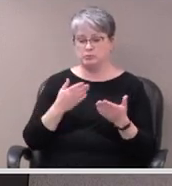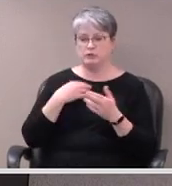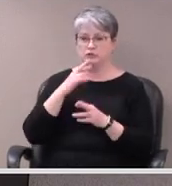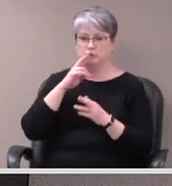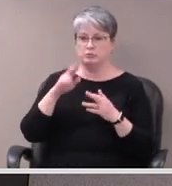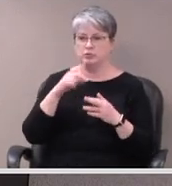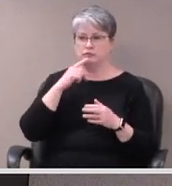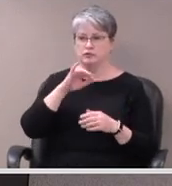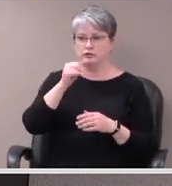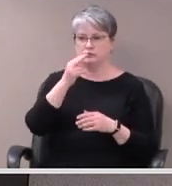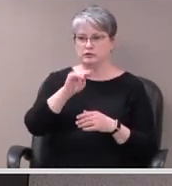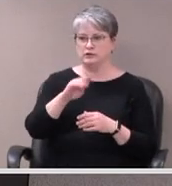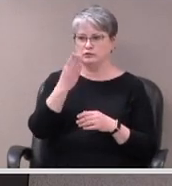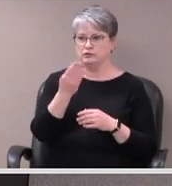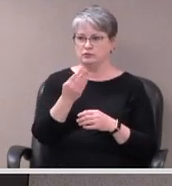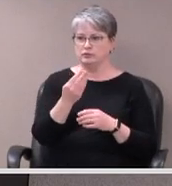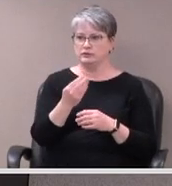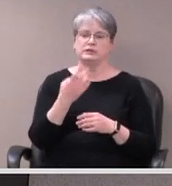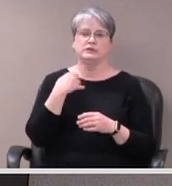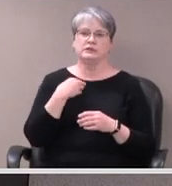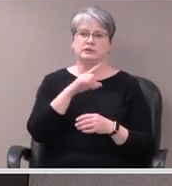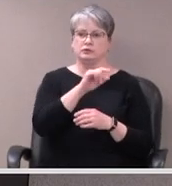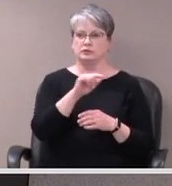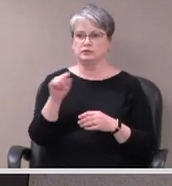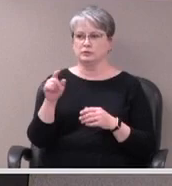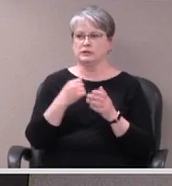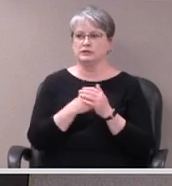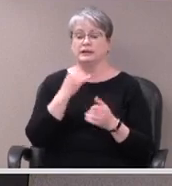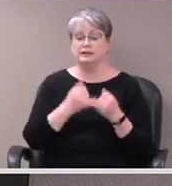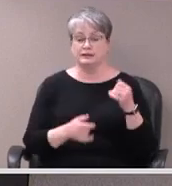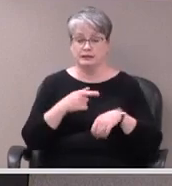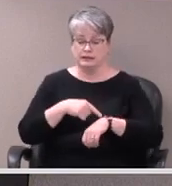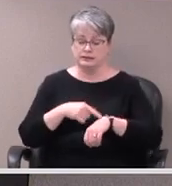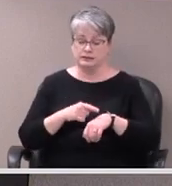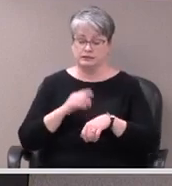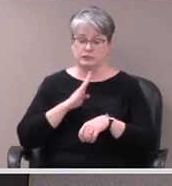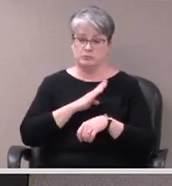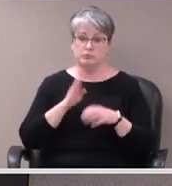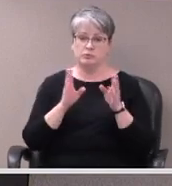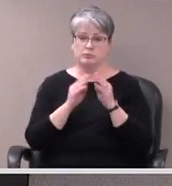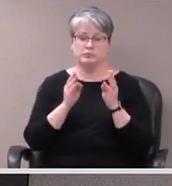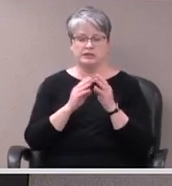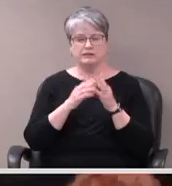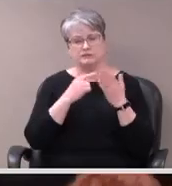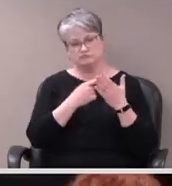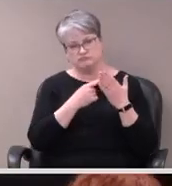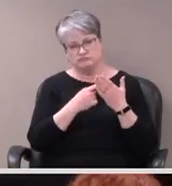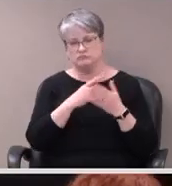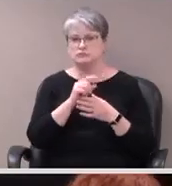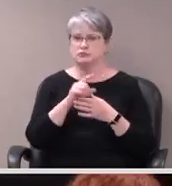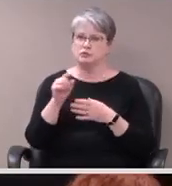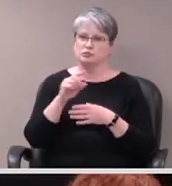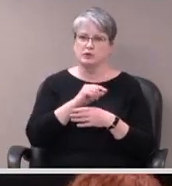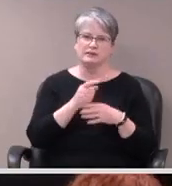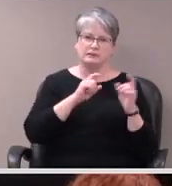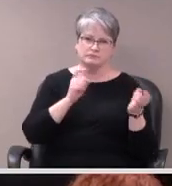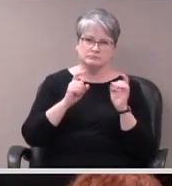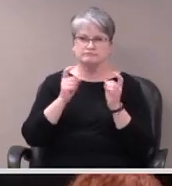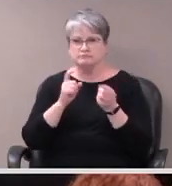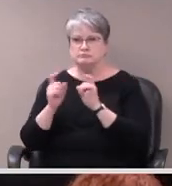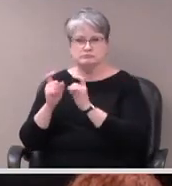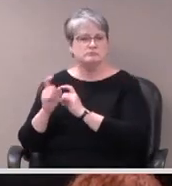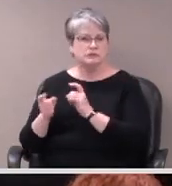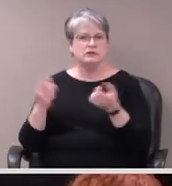for January 14th, 2020. At our last board meeting, I discussed how 2020 was going to bring a lot of changes to